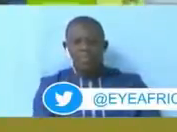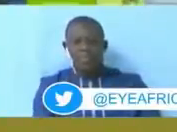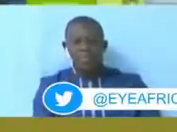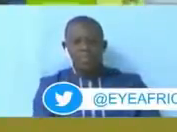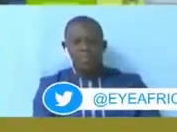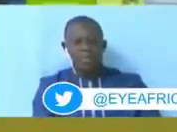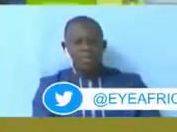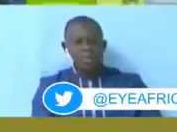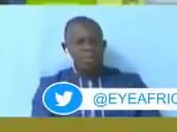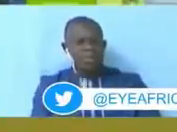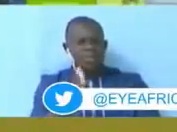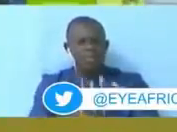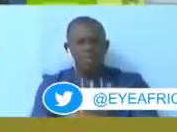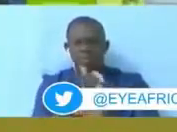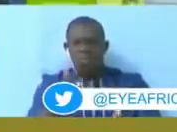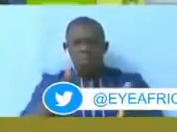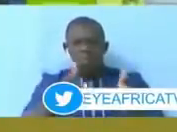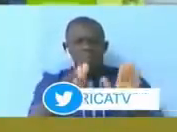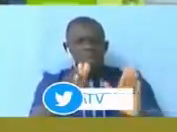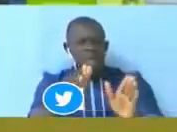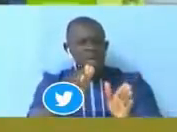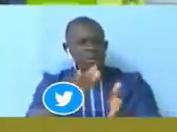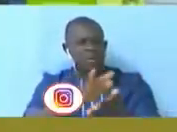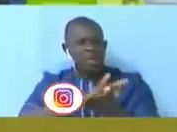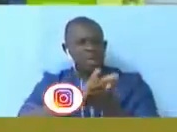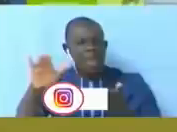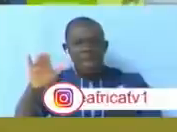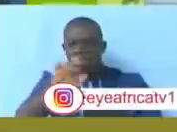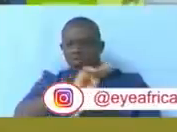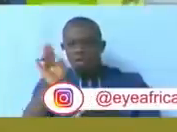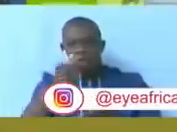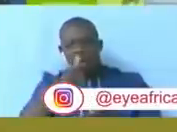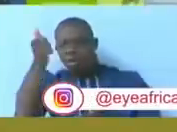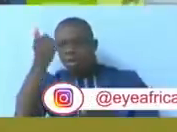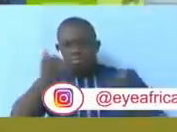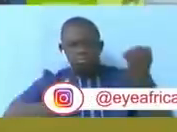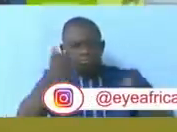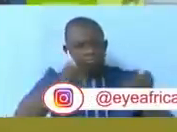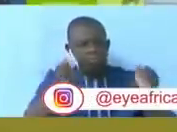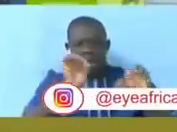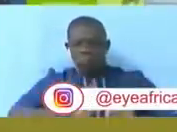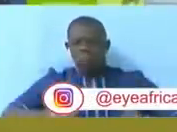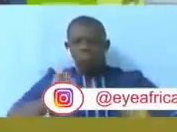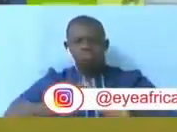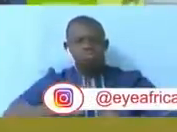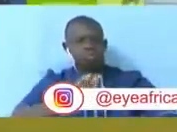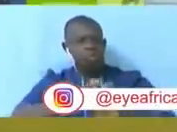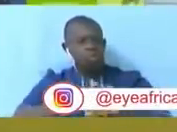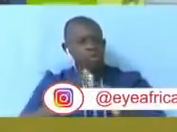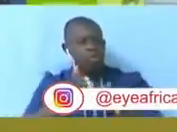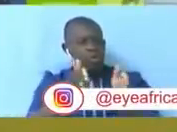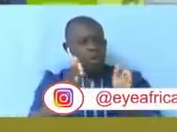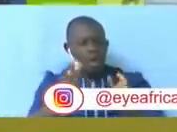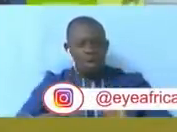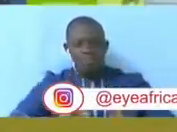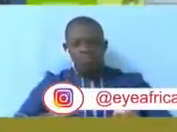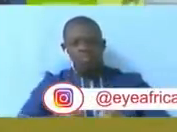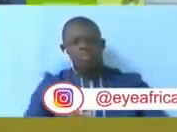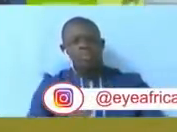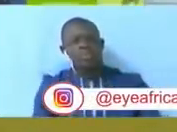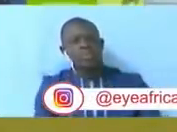road was clear. There was no vehicle in the checkpoint. So I drove